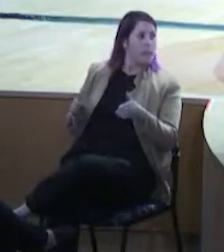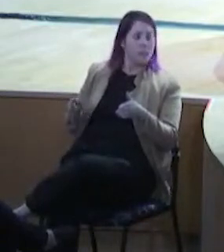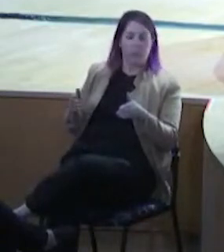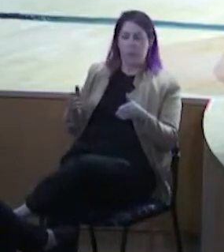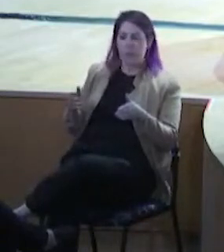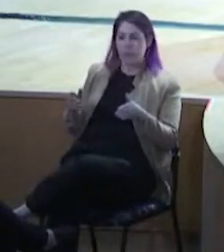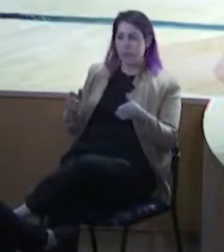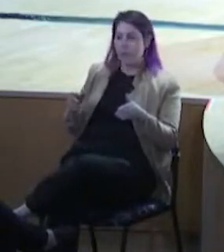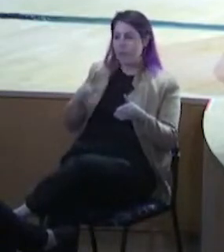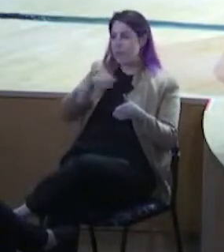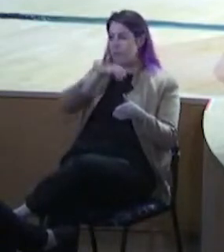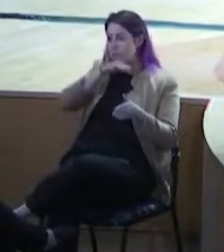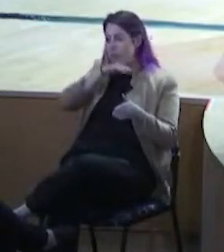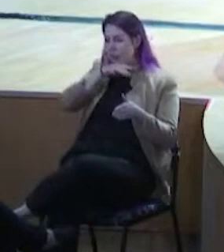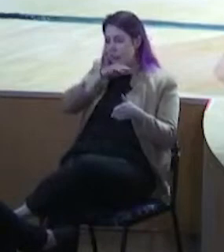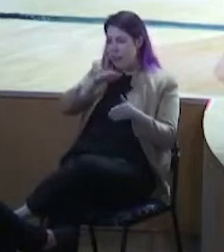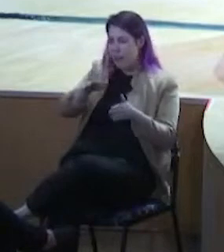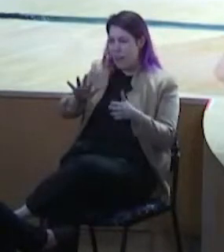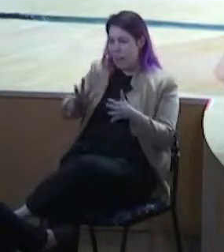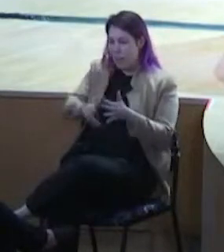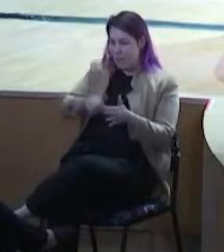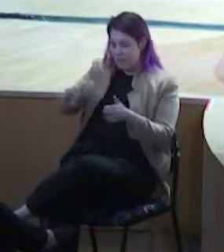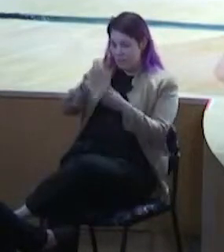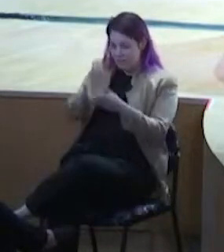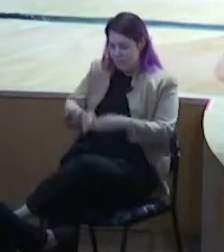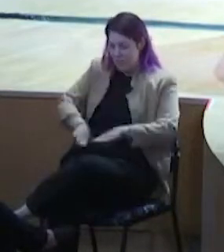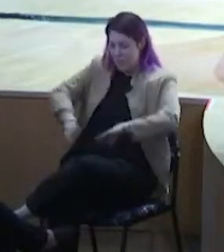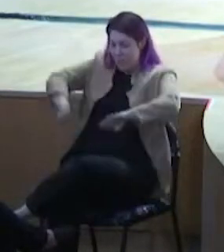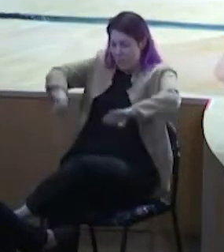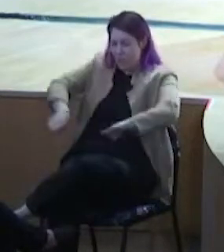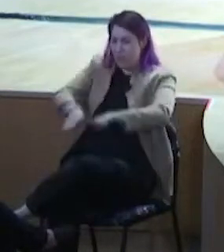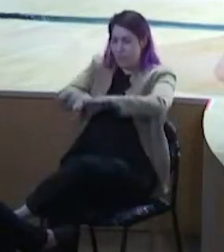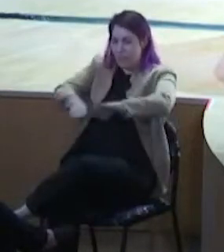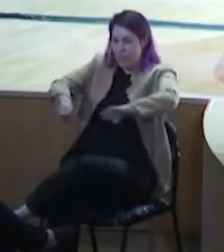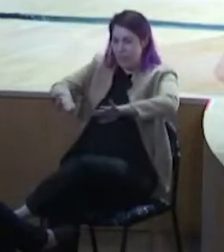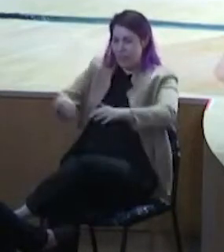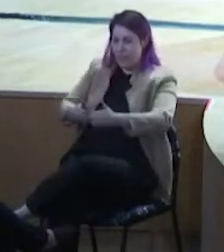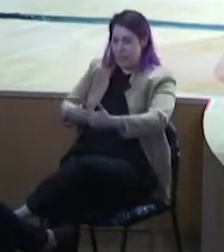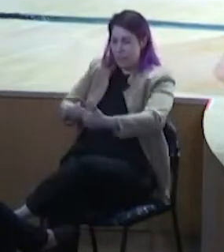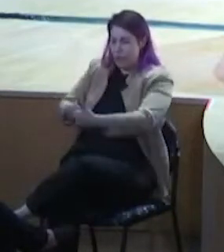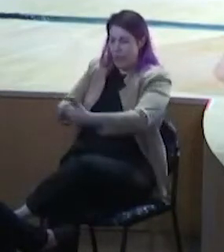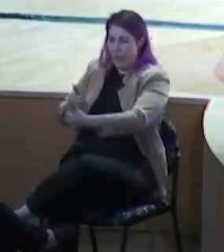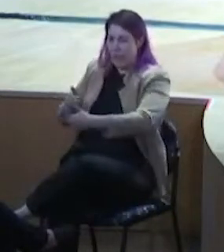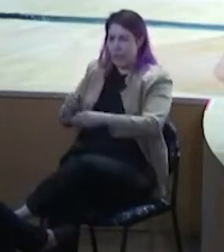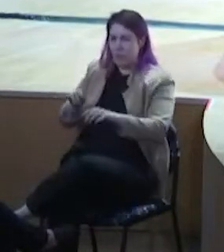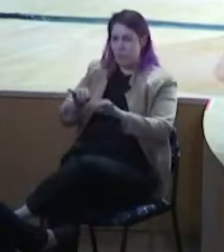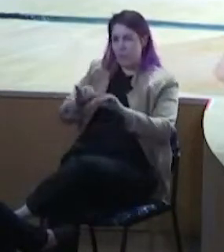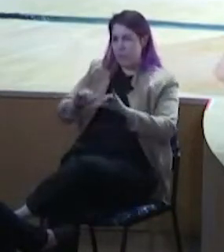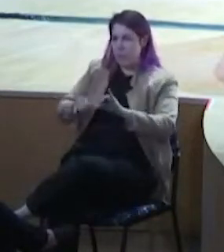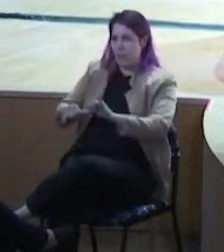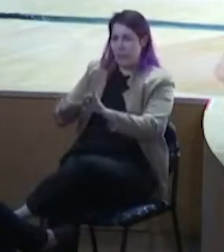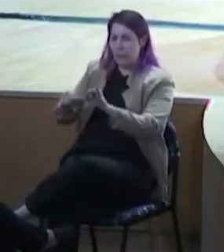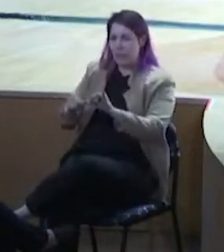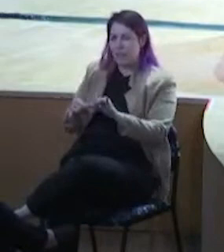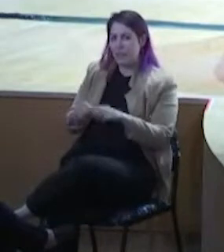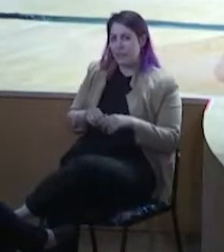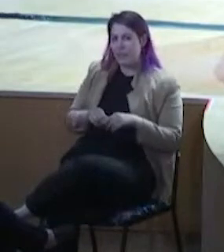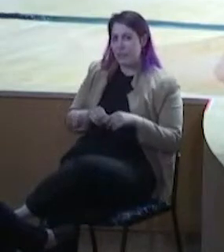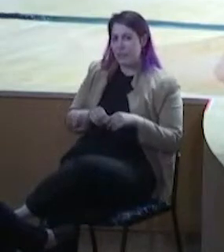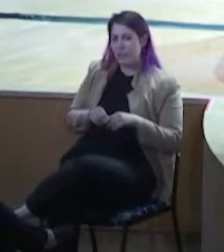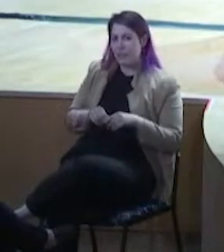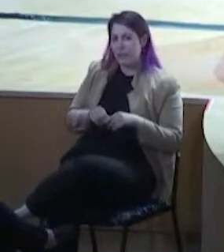almácigo. And then that mud cake is separated into smaller pieces like bite size. And you plant on